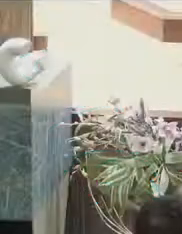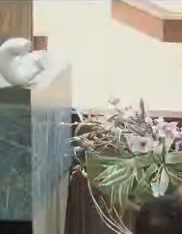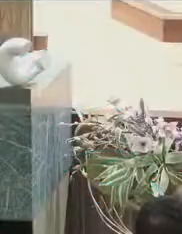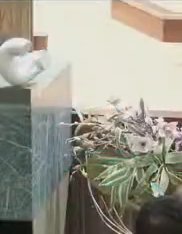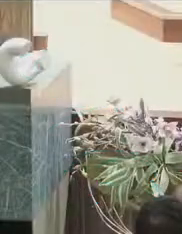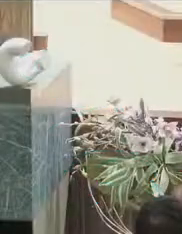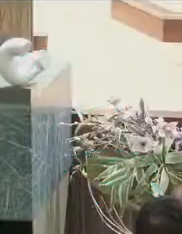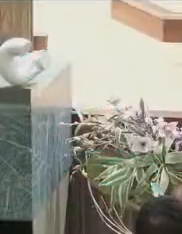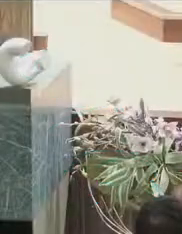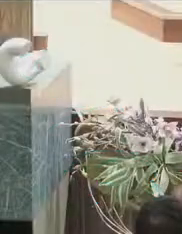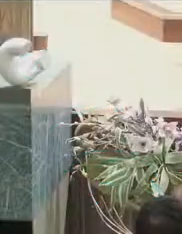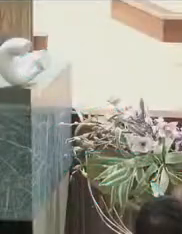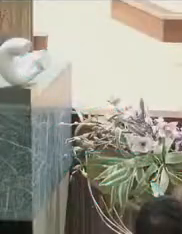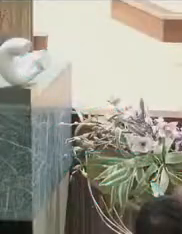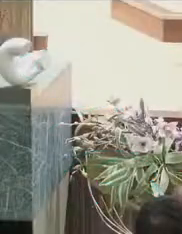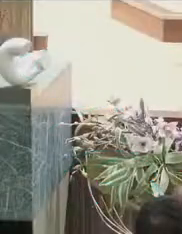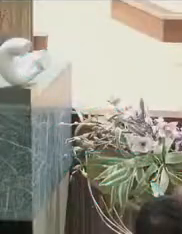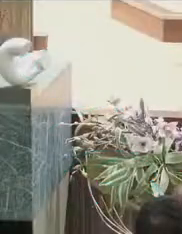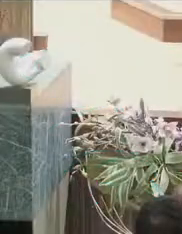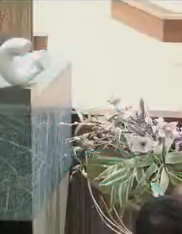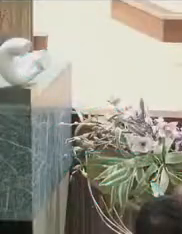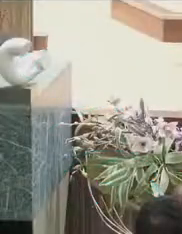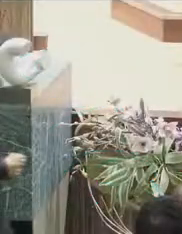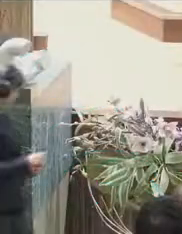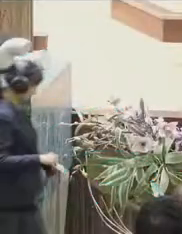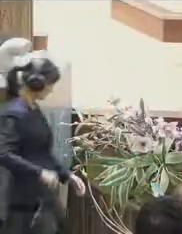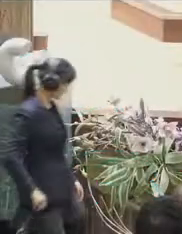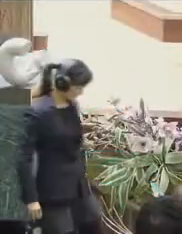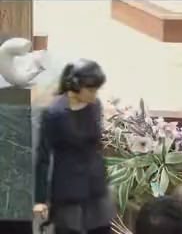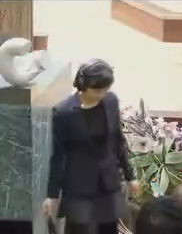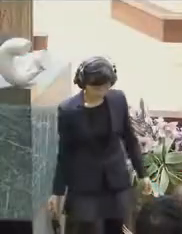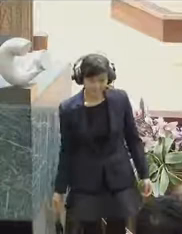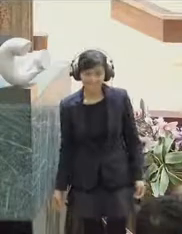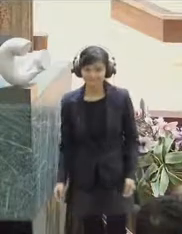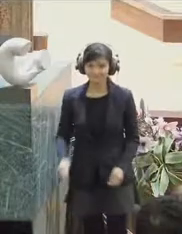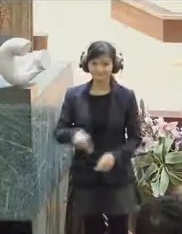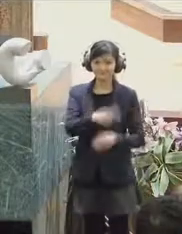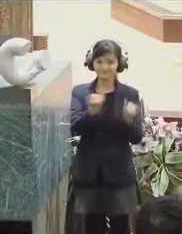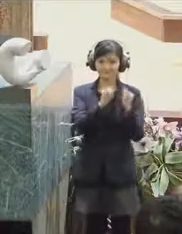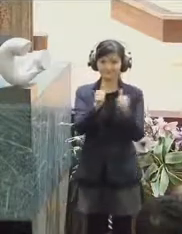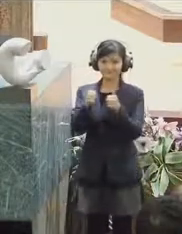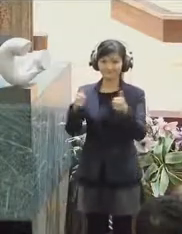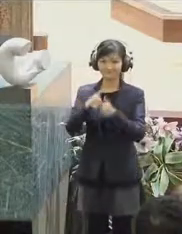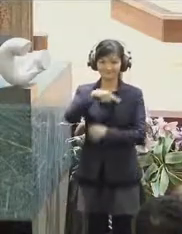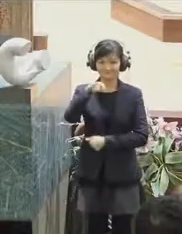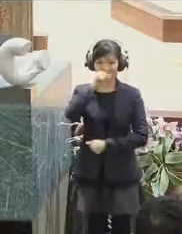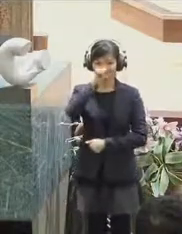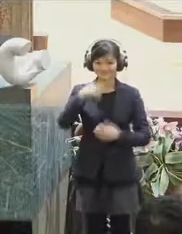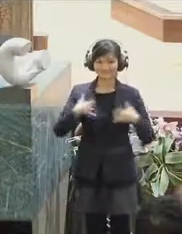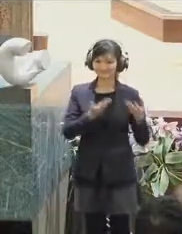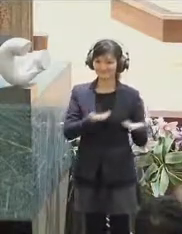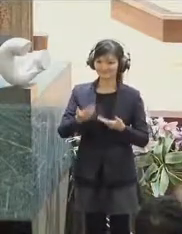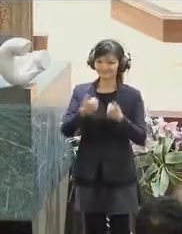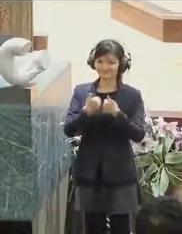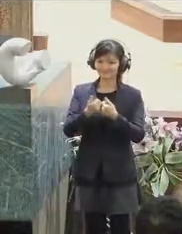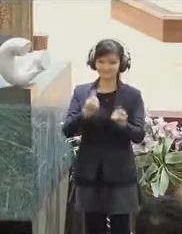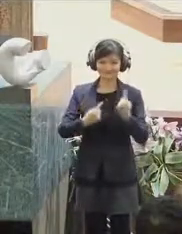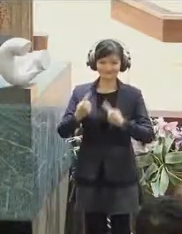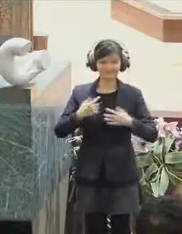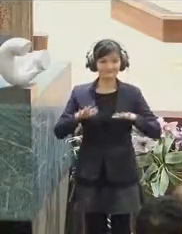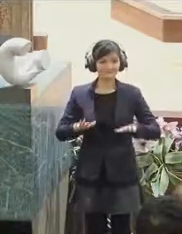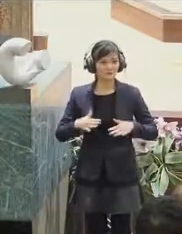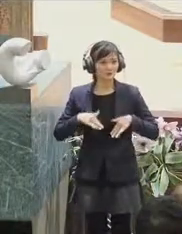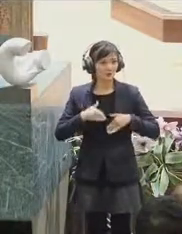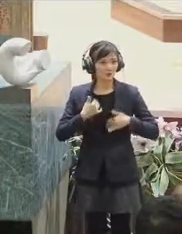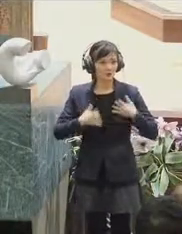Honorable guests, ladies and gentlemen, everybody, welcome. I'm very honored to talk to you today, albeit not